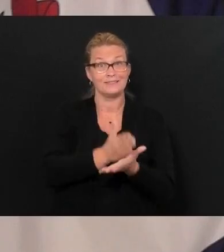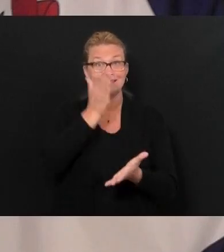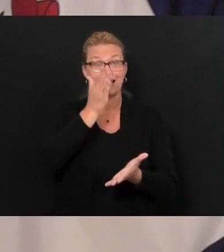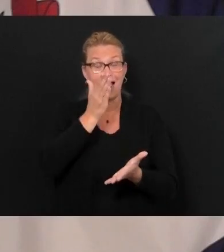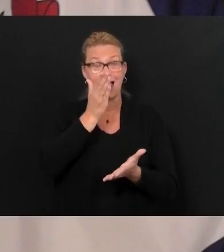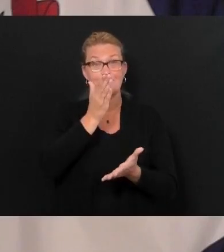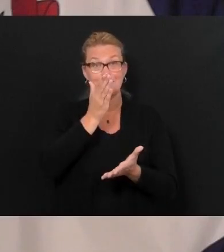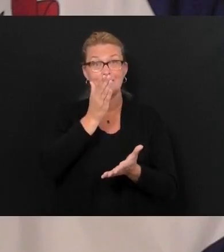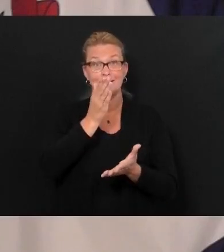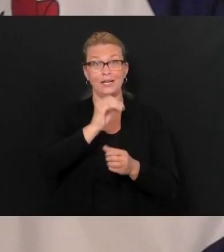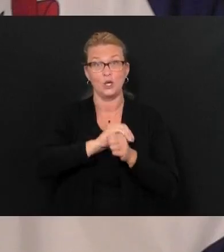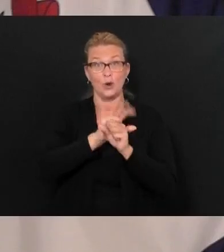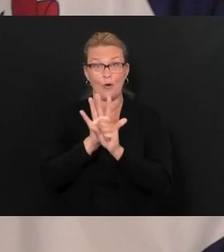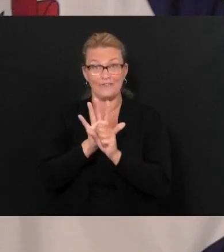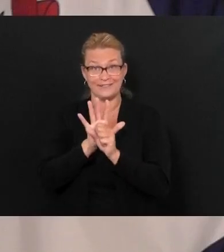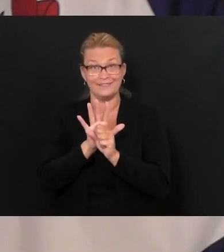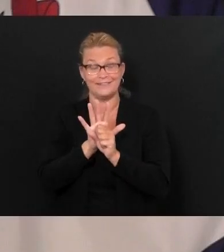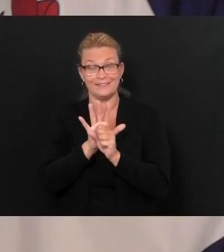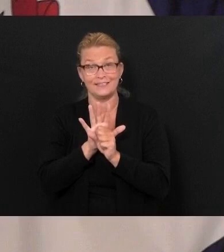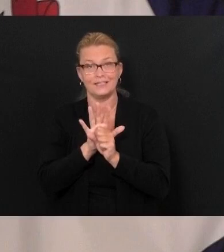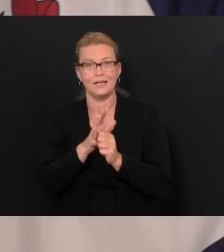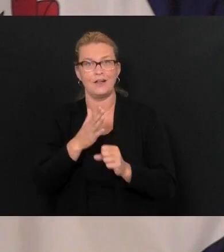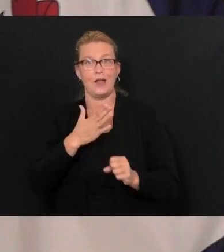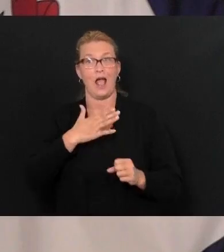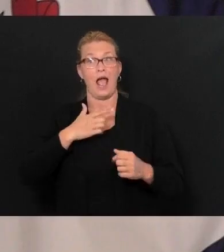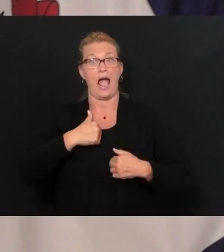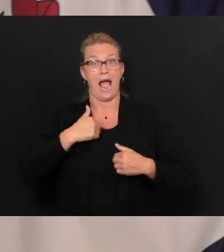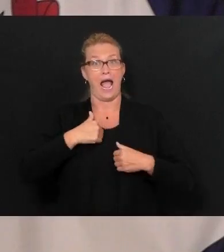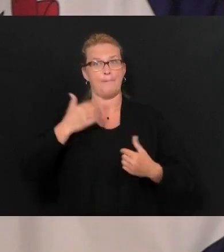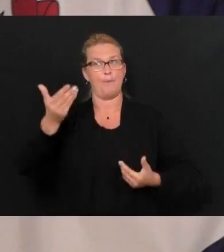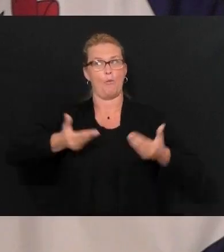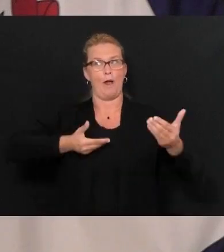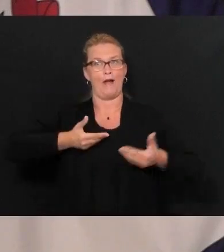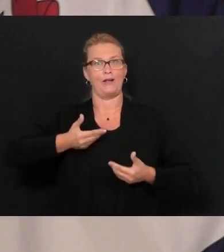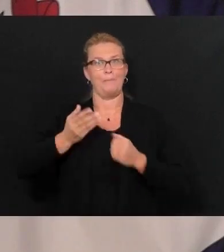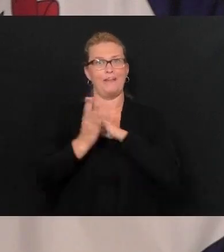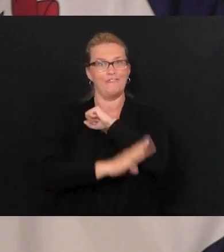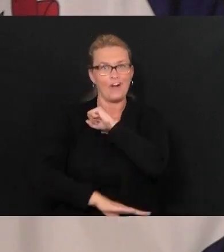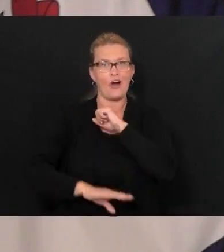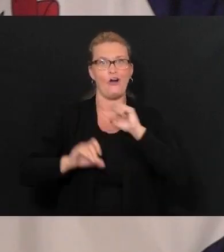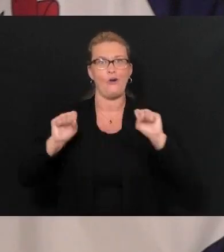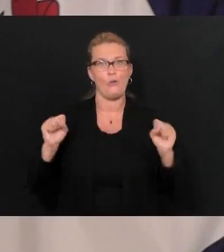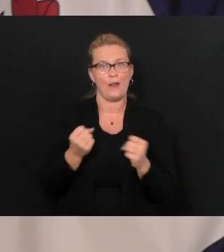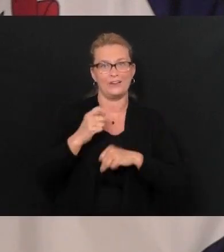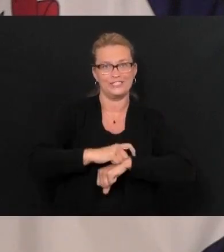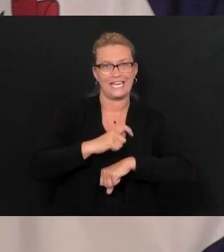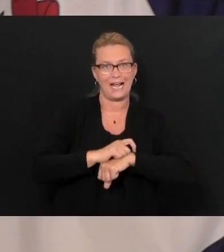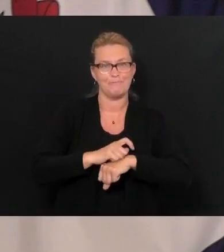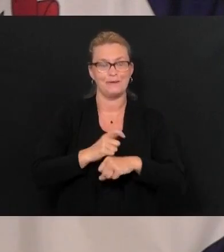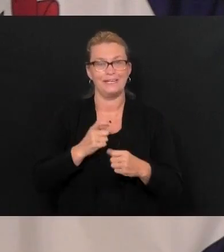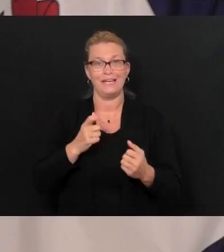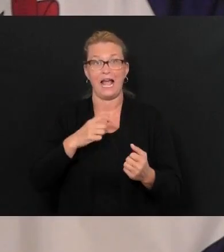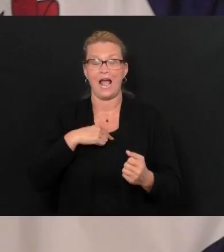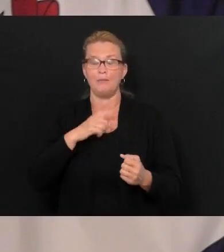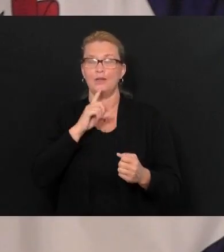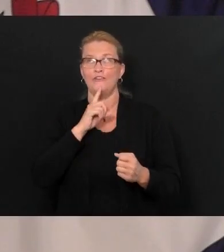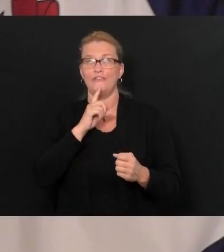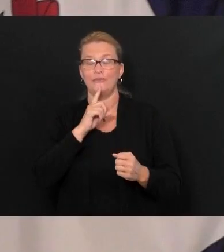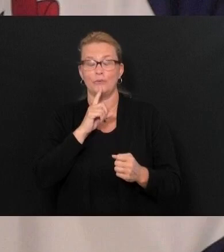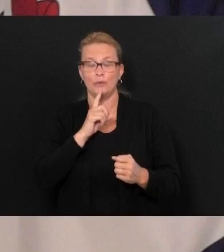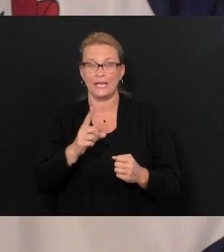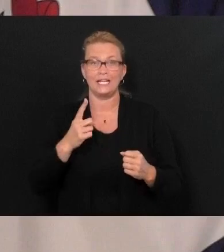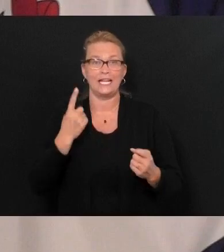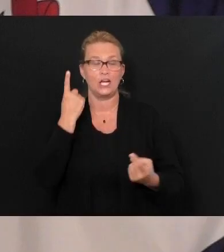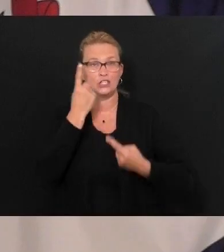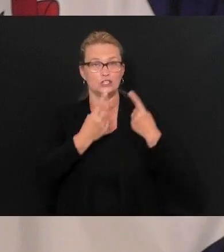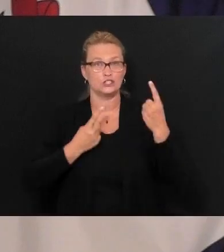that vaccine. So from my standpoint, I am welcoming fall and winter, even though I am very, very concerned